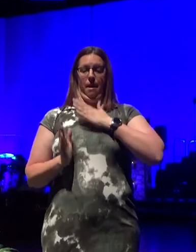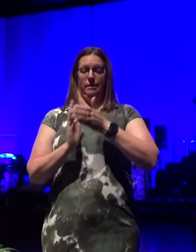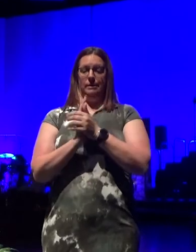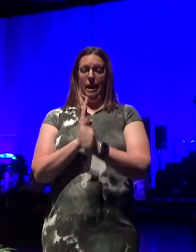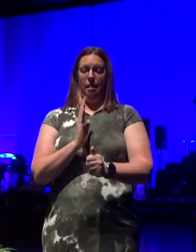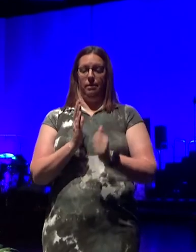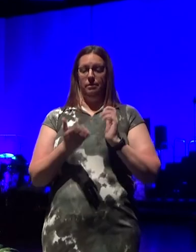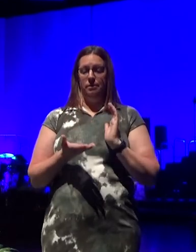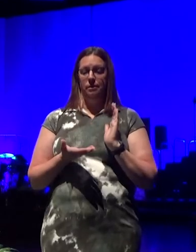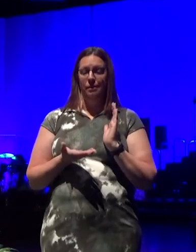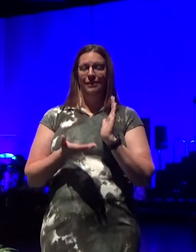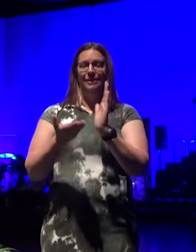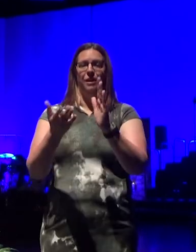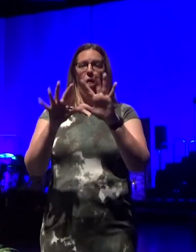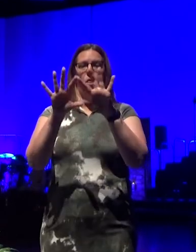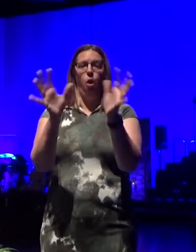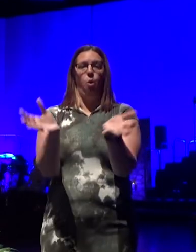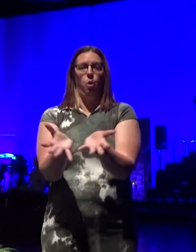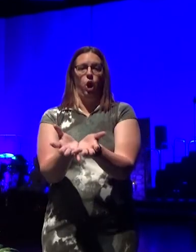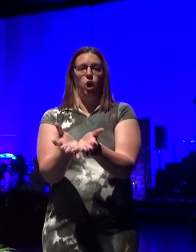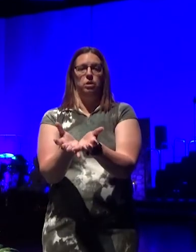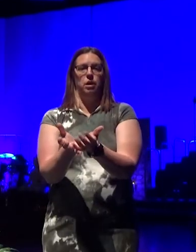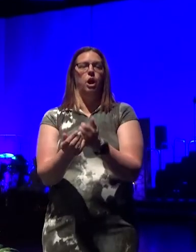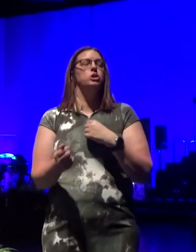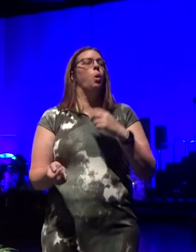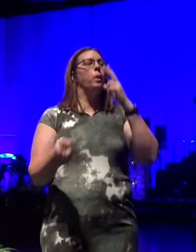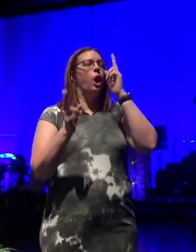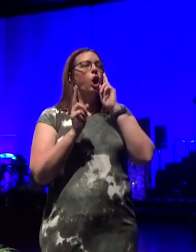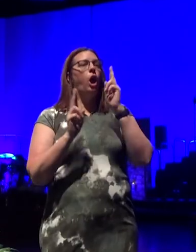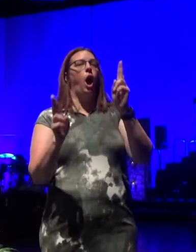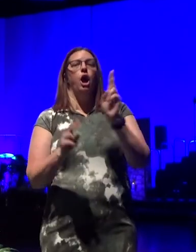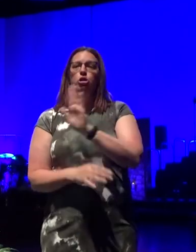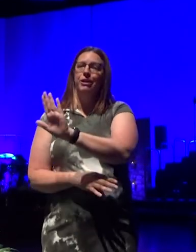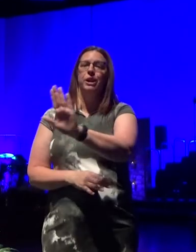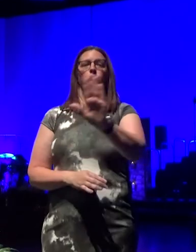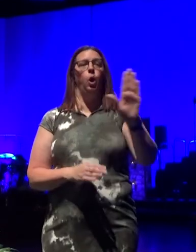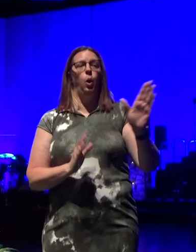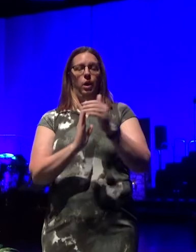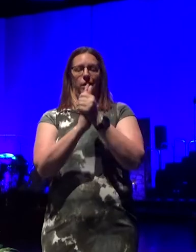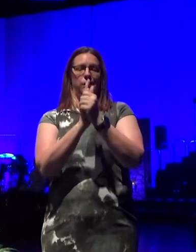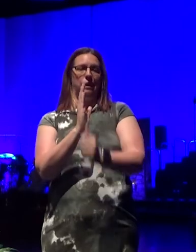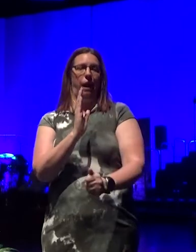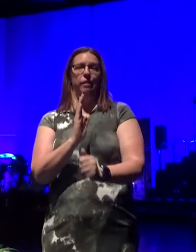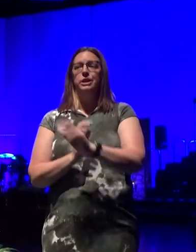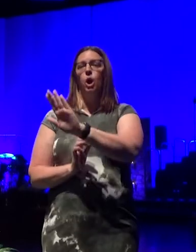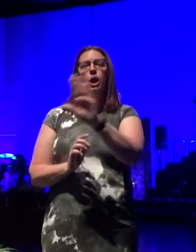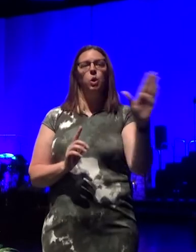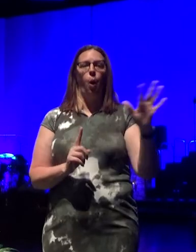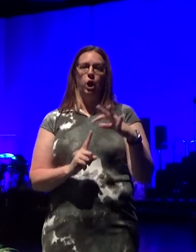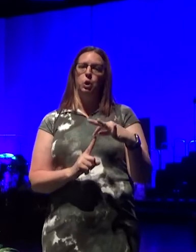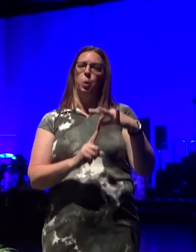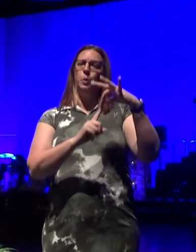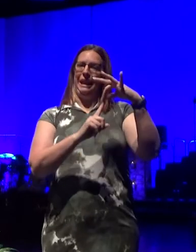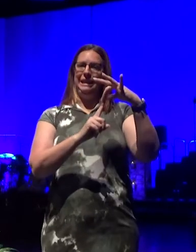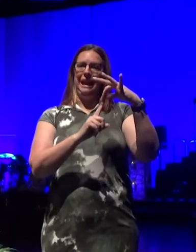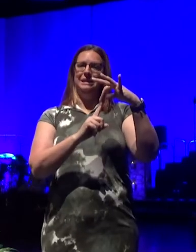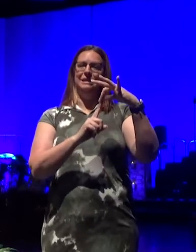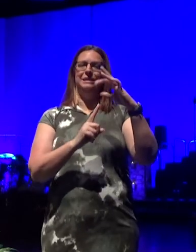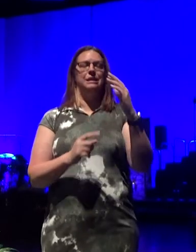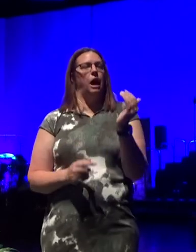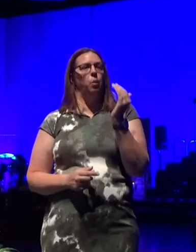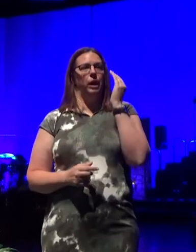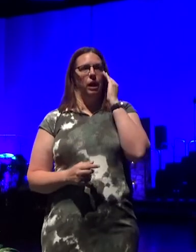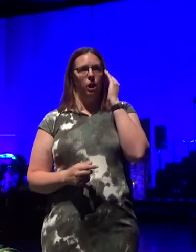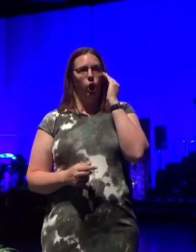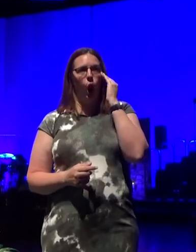your talents, honoring your precious uniqueness, may we express it knowing that